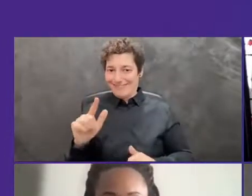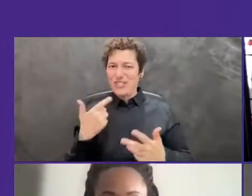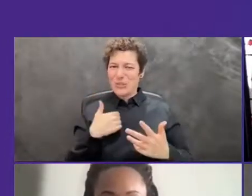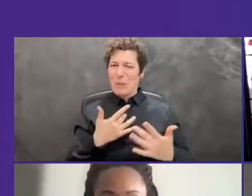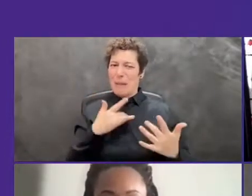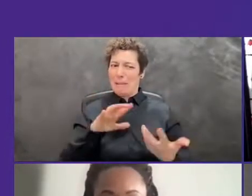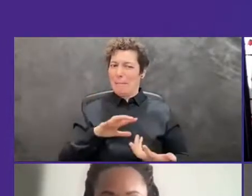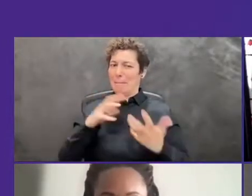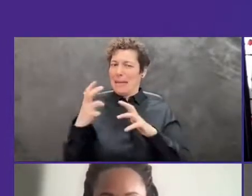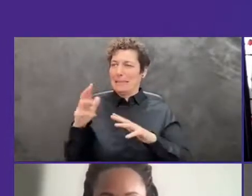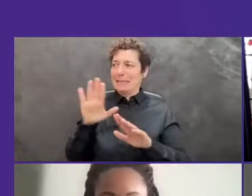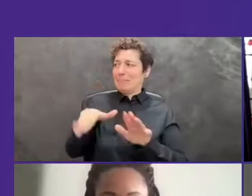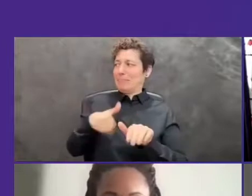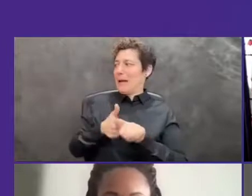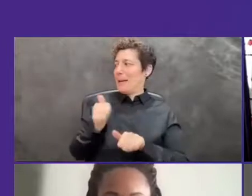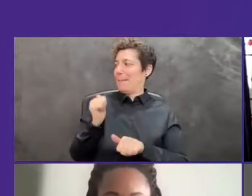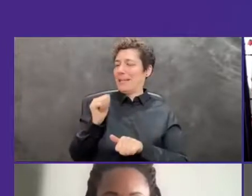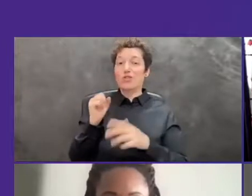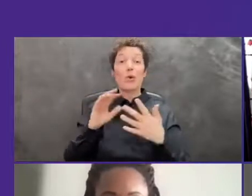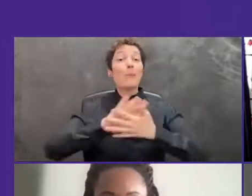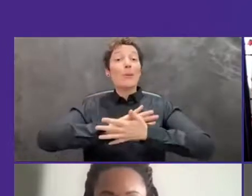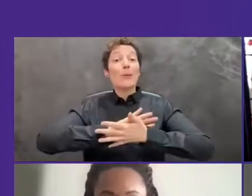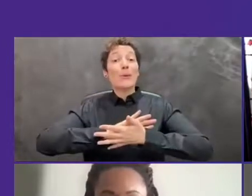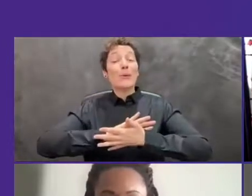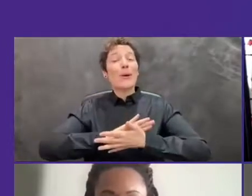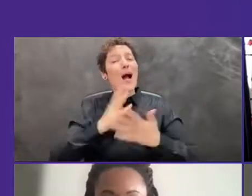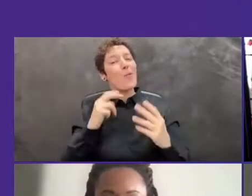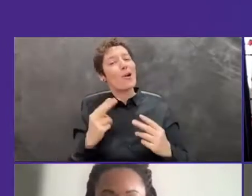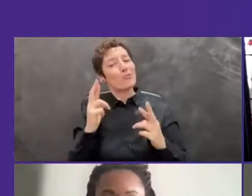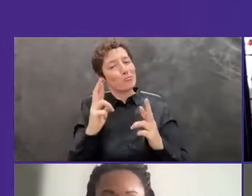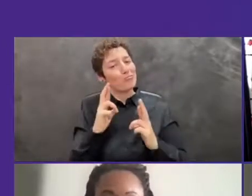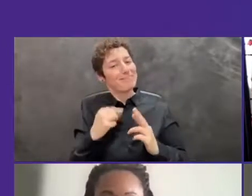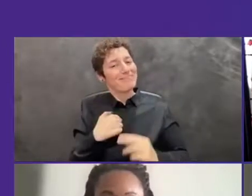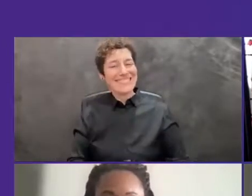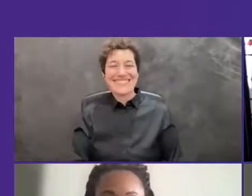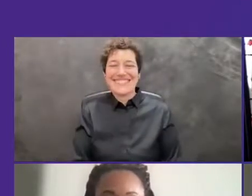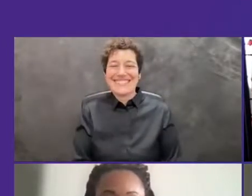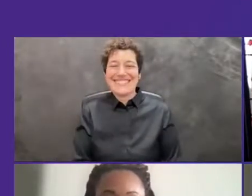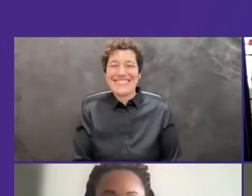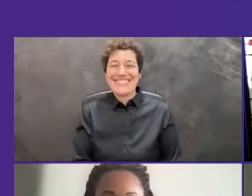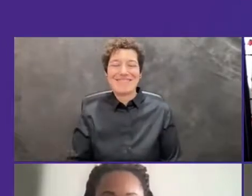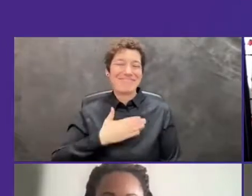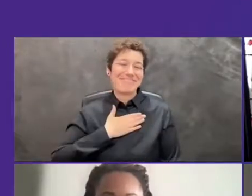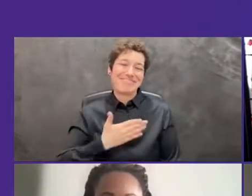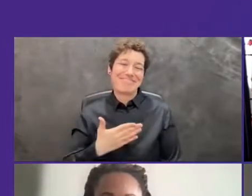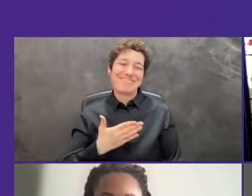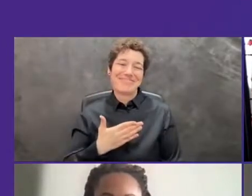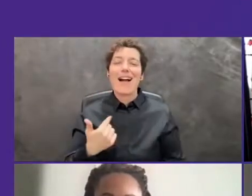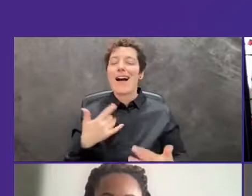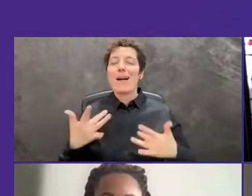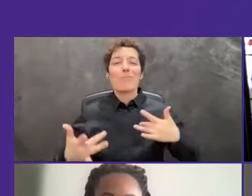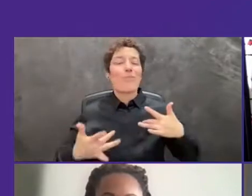blurred. So that's what's happening with me. I'm thrilled to be